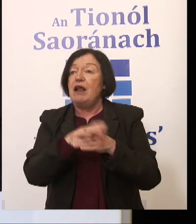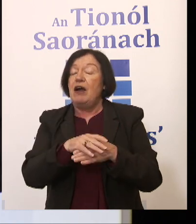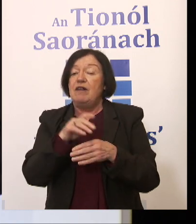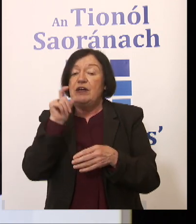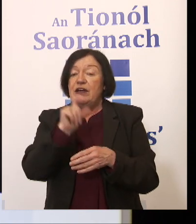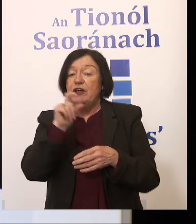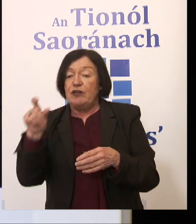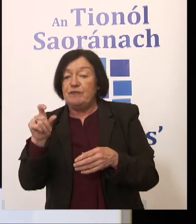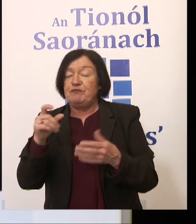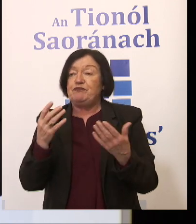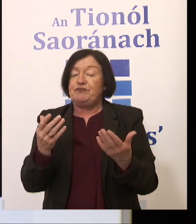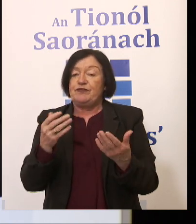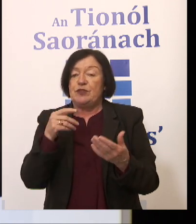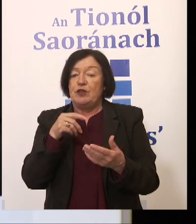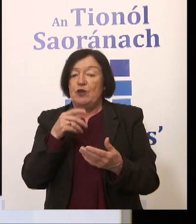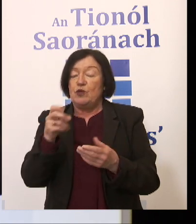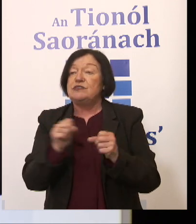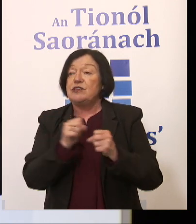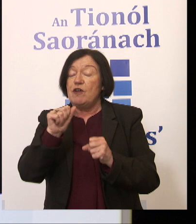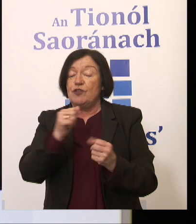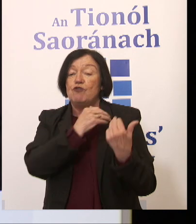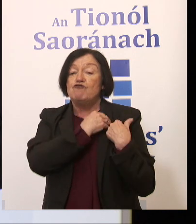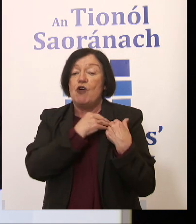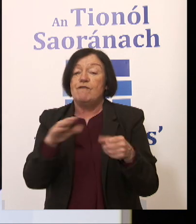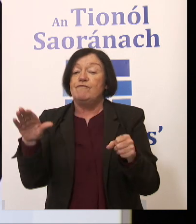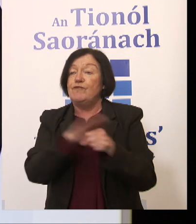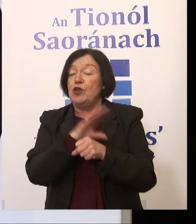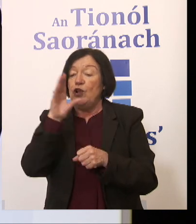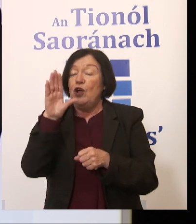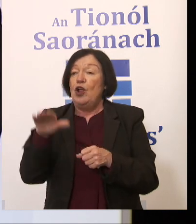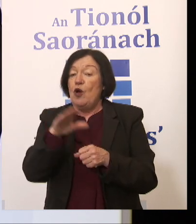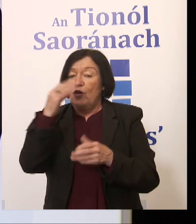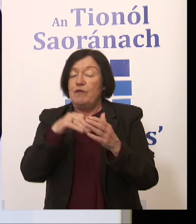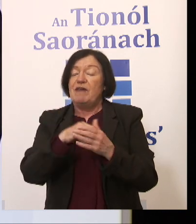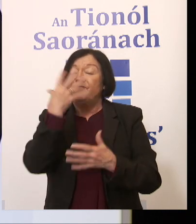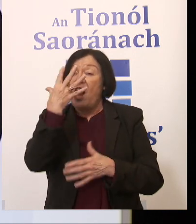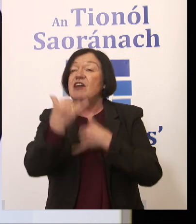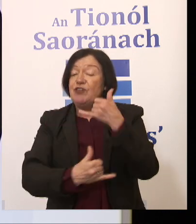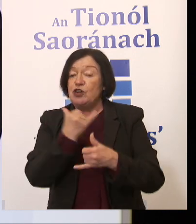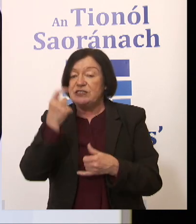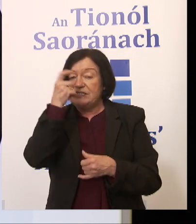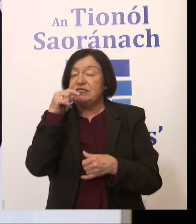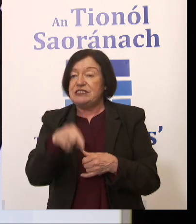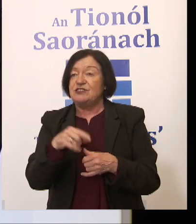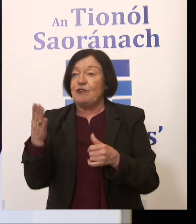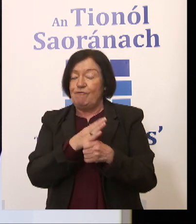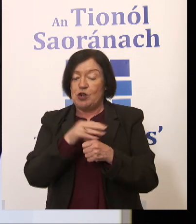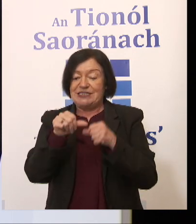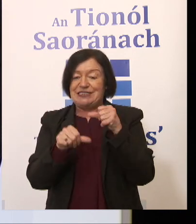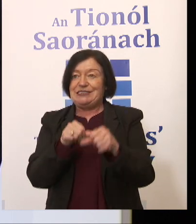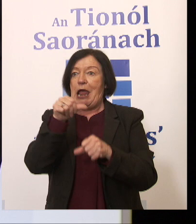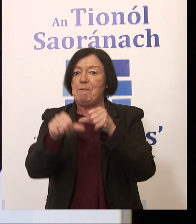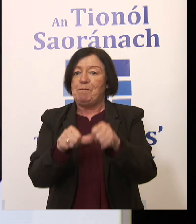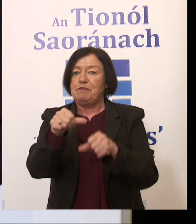authority Cathaoirleach, who would have served their roles for a full local government term of 5 years. It was considered that this could be a first step on the road to